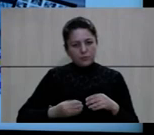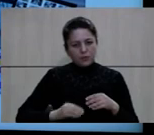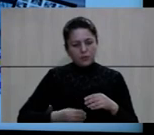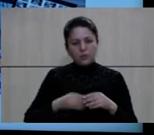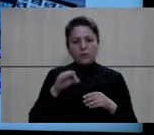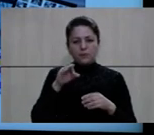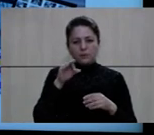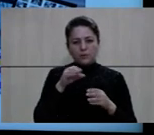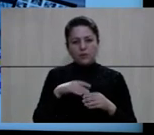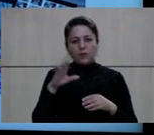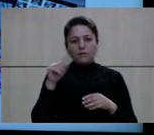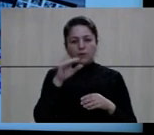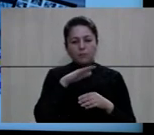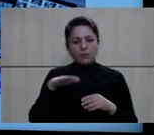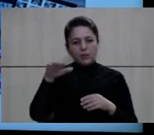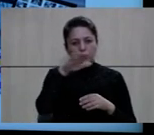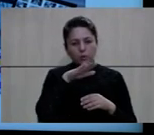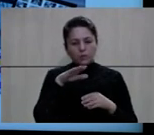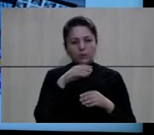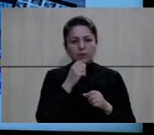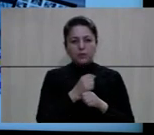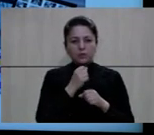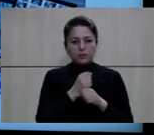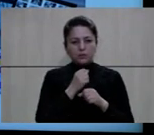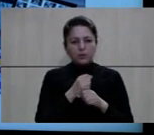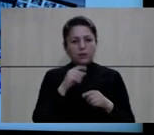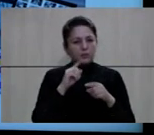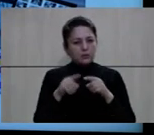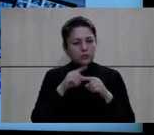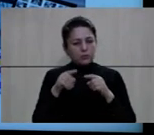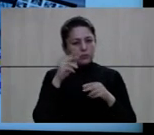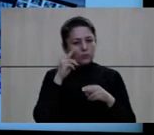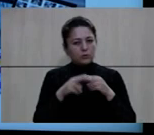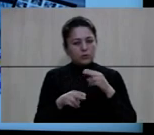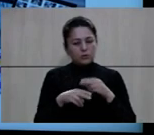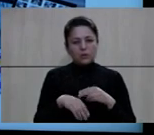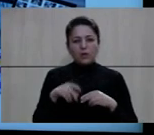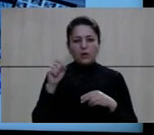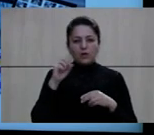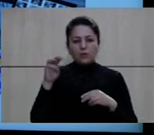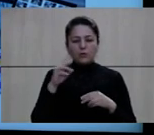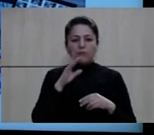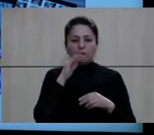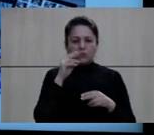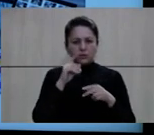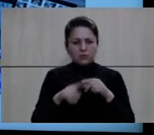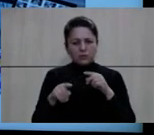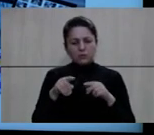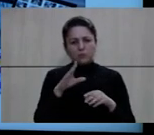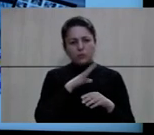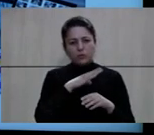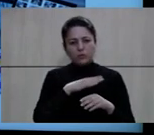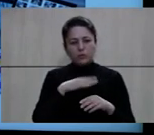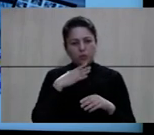va maydonlarda ish faoliyatini tezroq tugashini, hatto vaqtni tez o'tishini tushlik